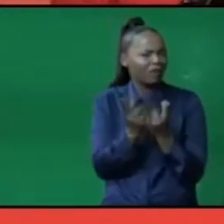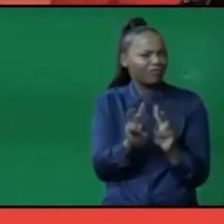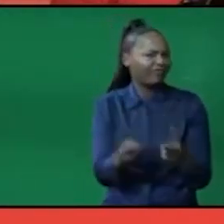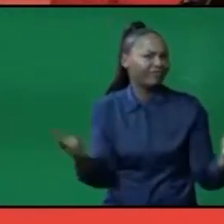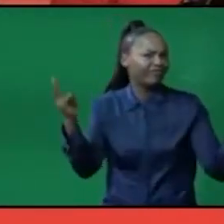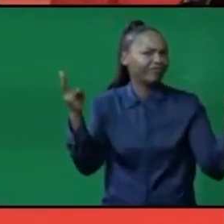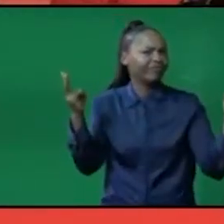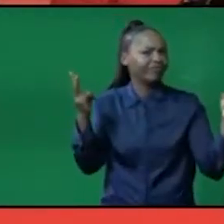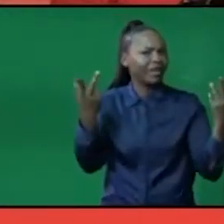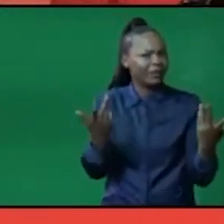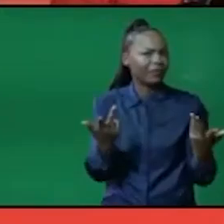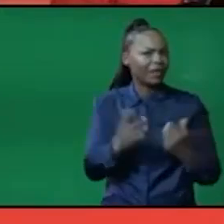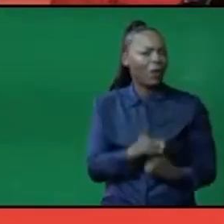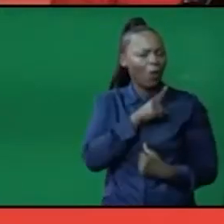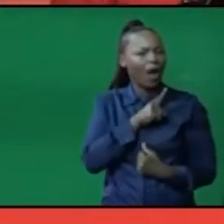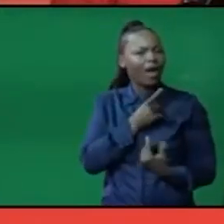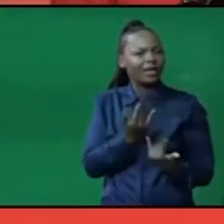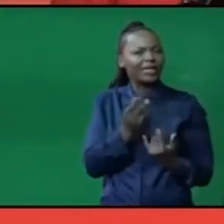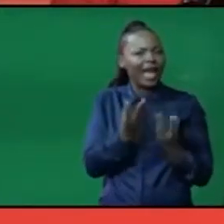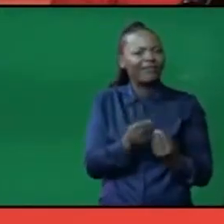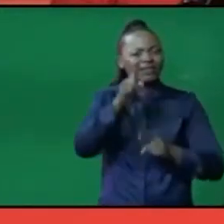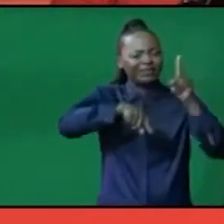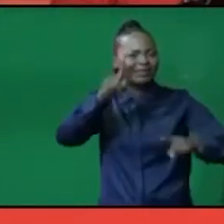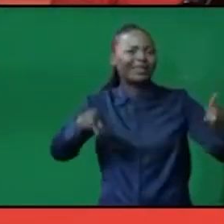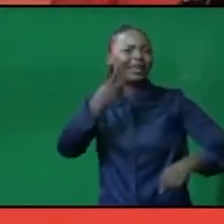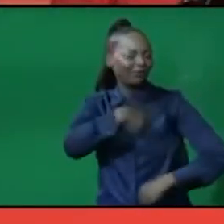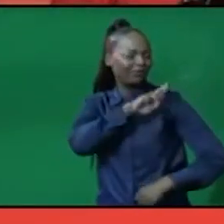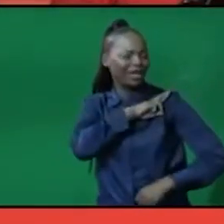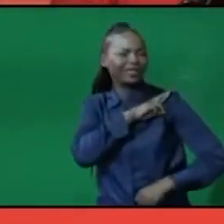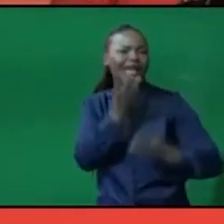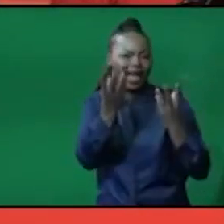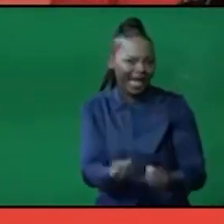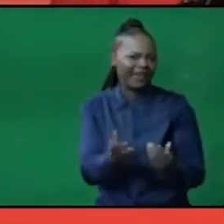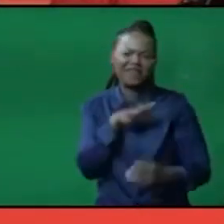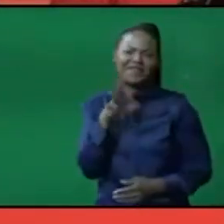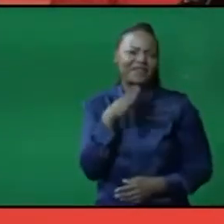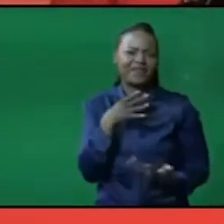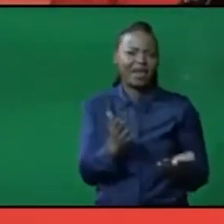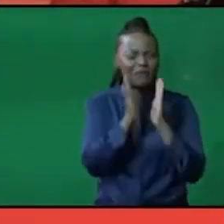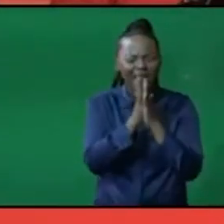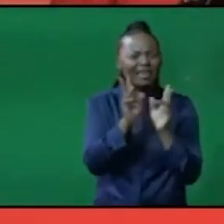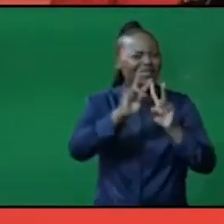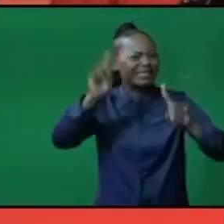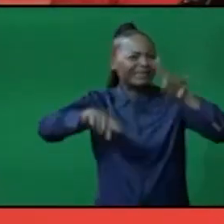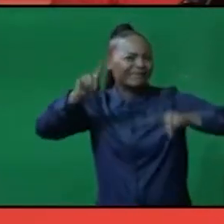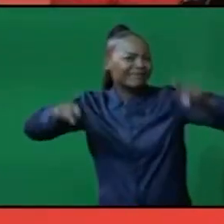Because we belong to different religions. We are not a Christian